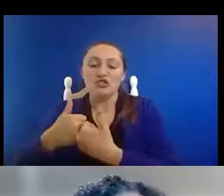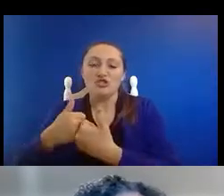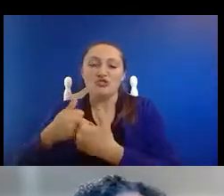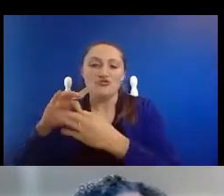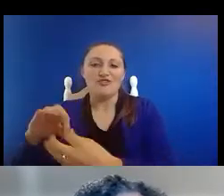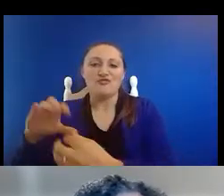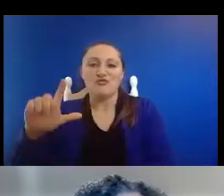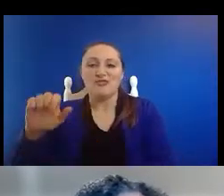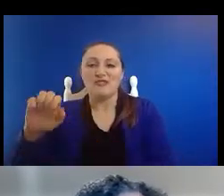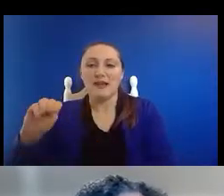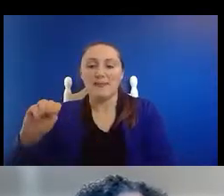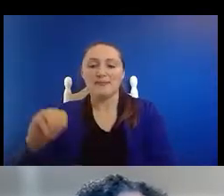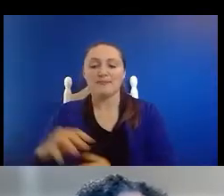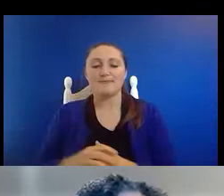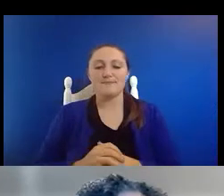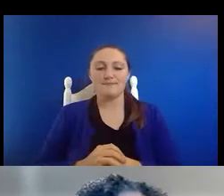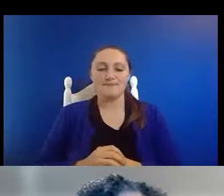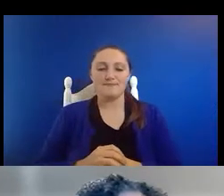we're currently